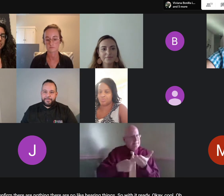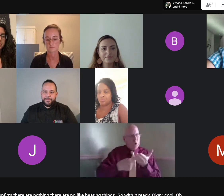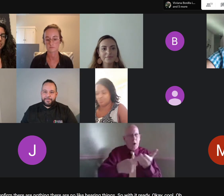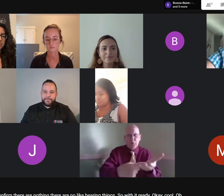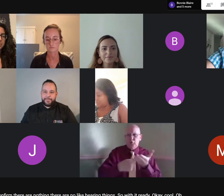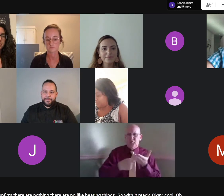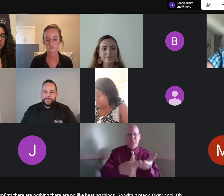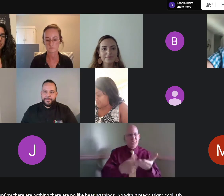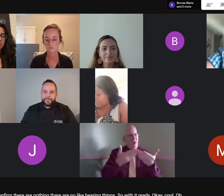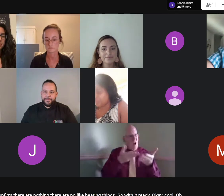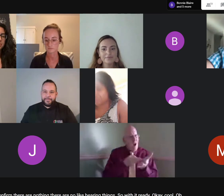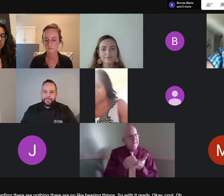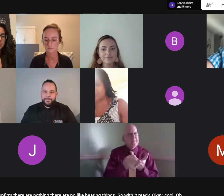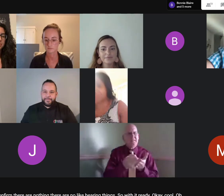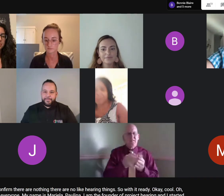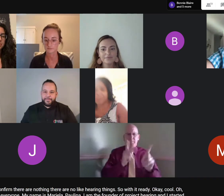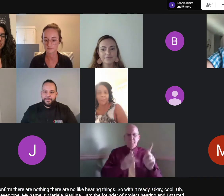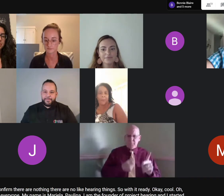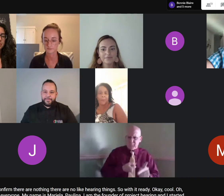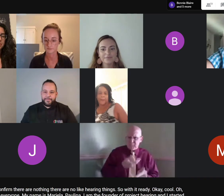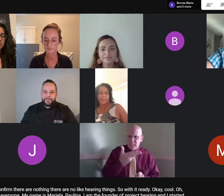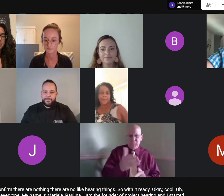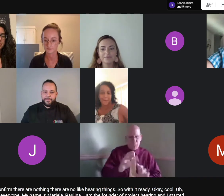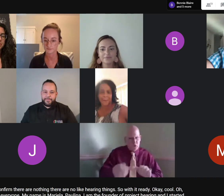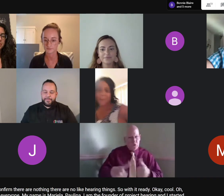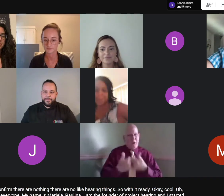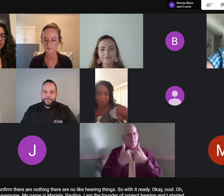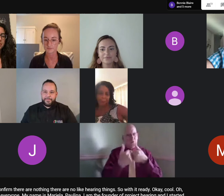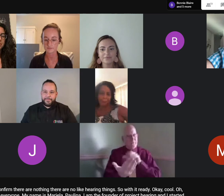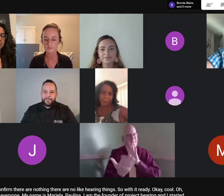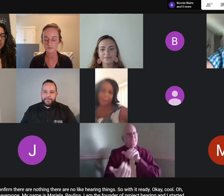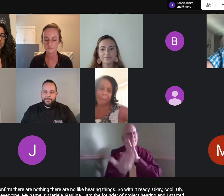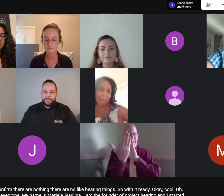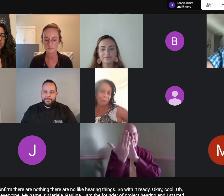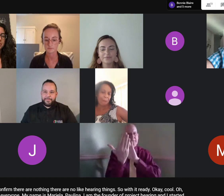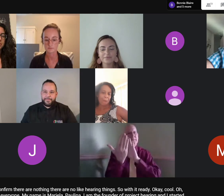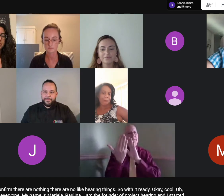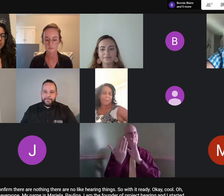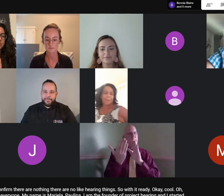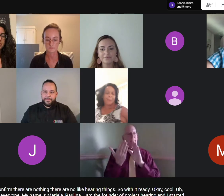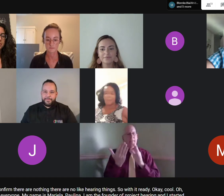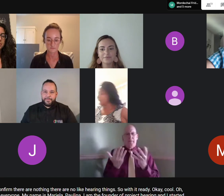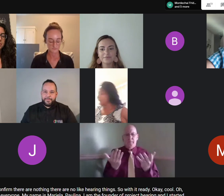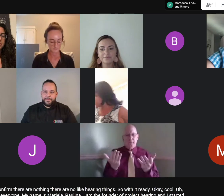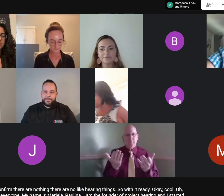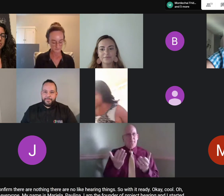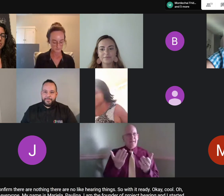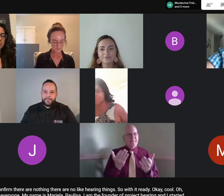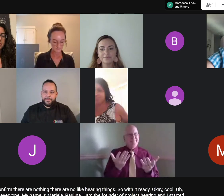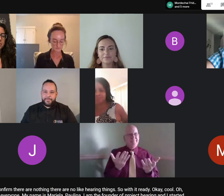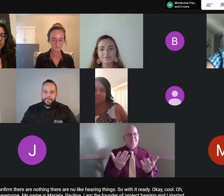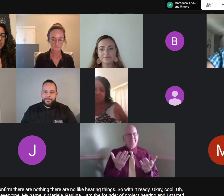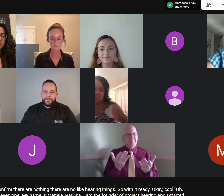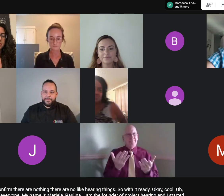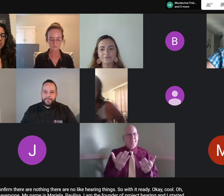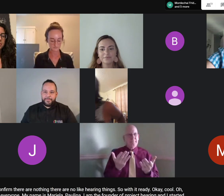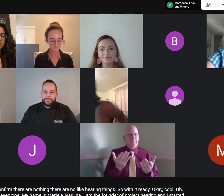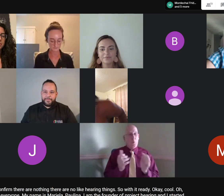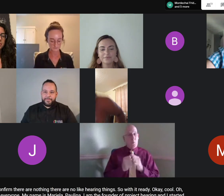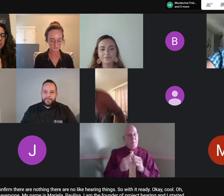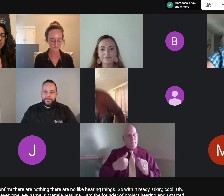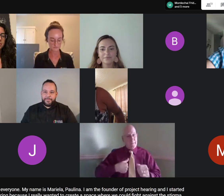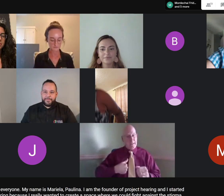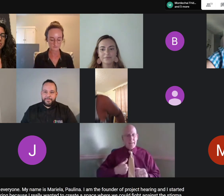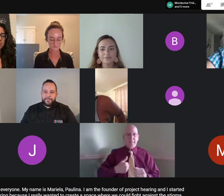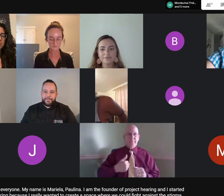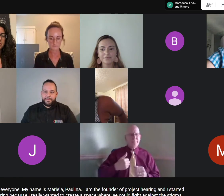have really people talk about some of the challenges that they have over the internet, like with what just happened, with me not hearing and